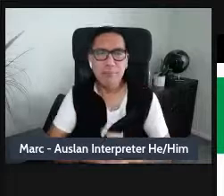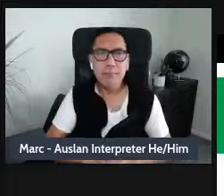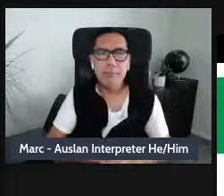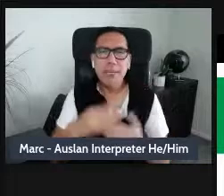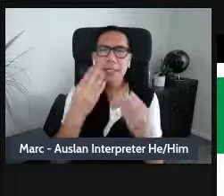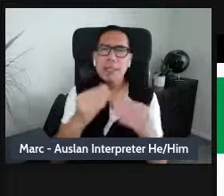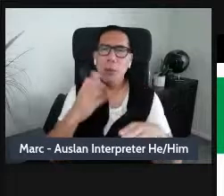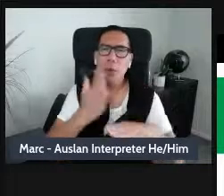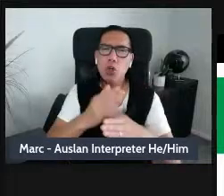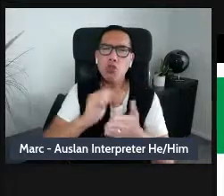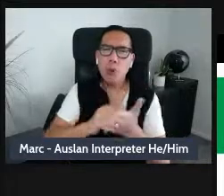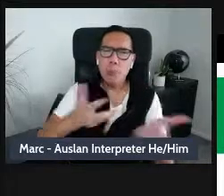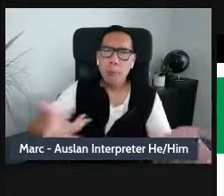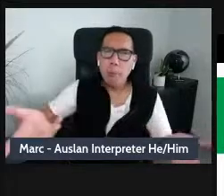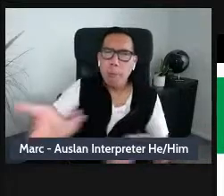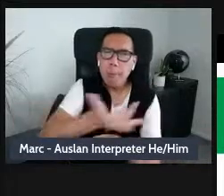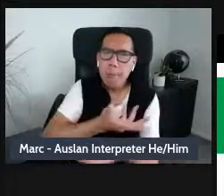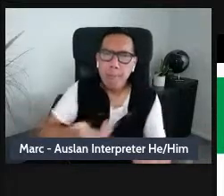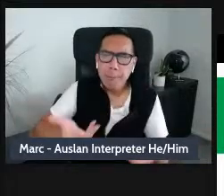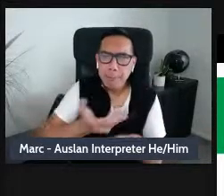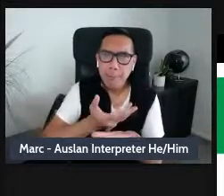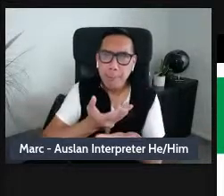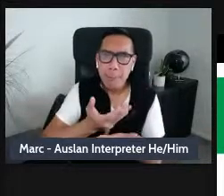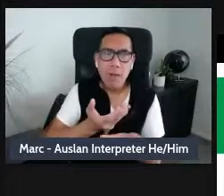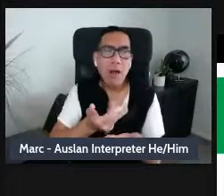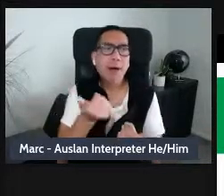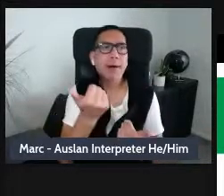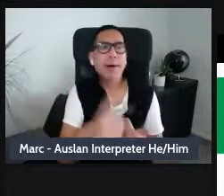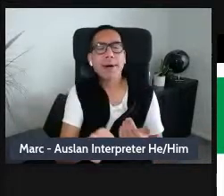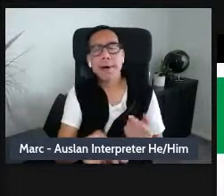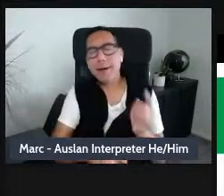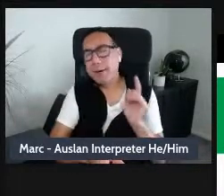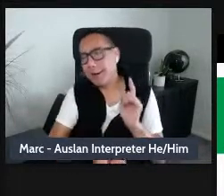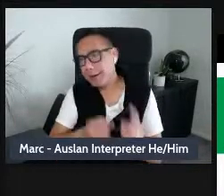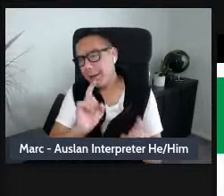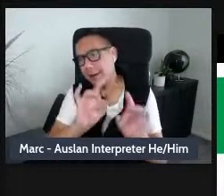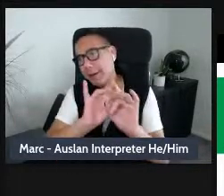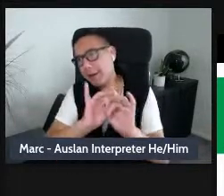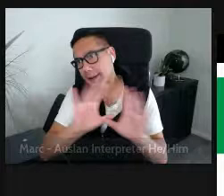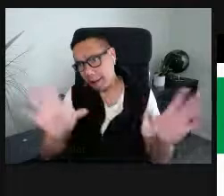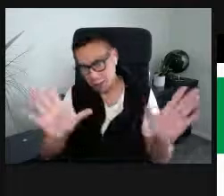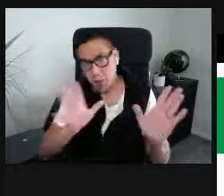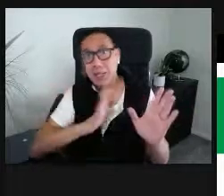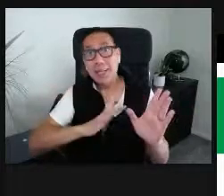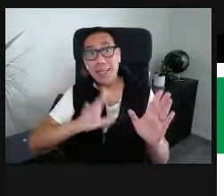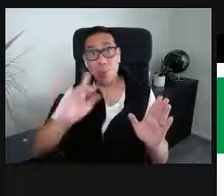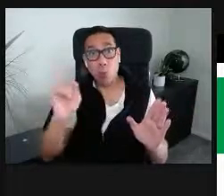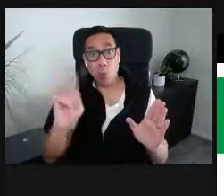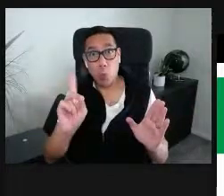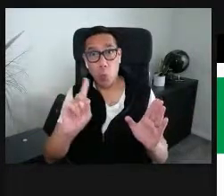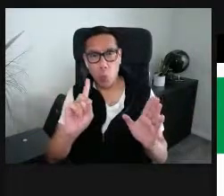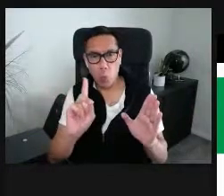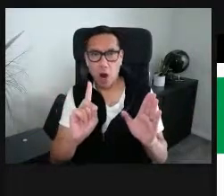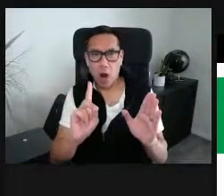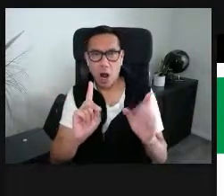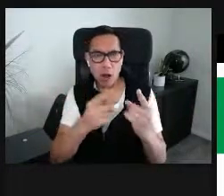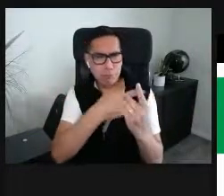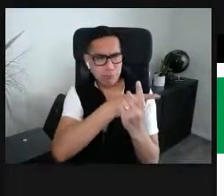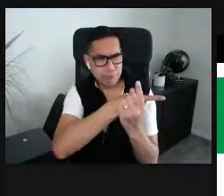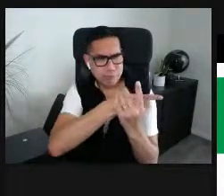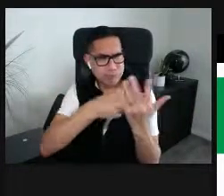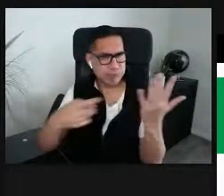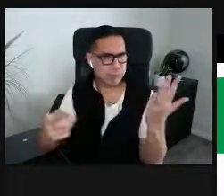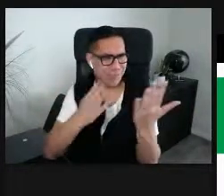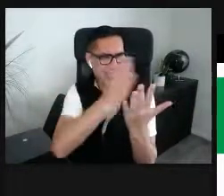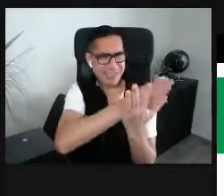it became really clear that we needed to be able to tailor lots of aspects of the program so that